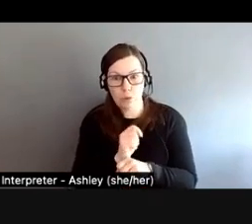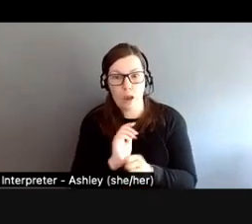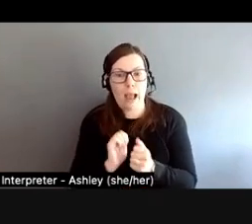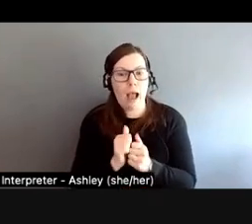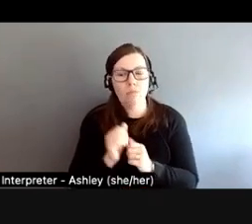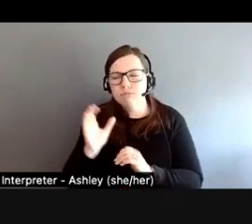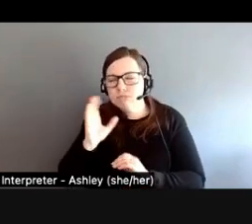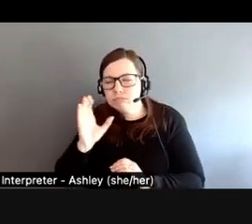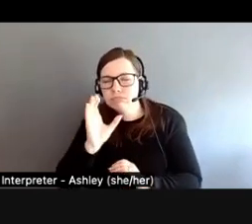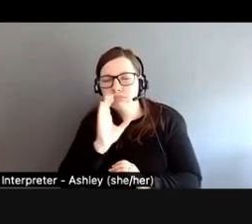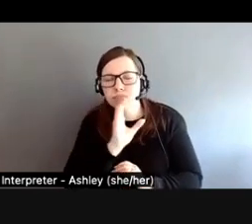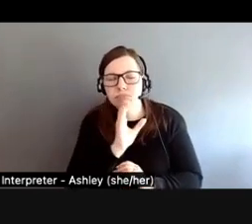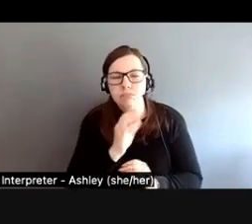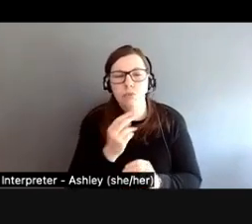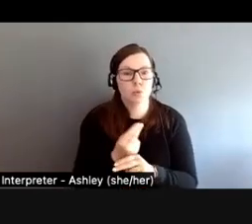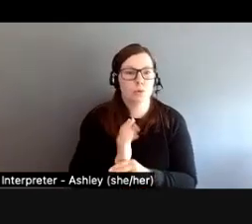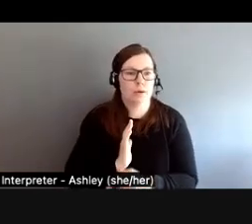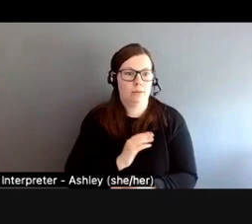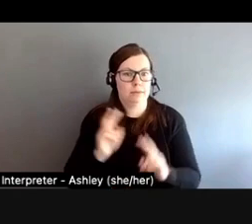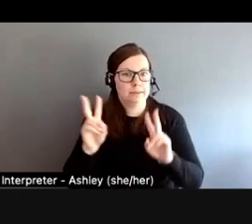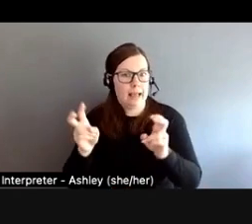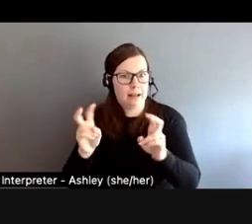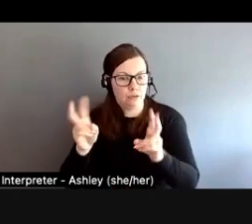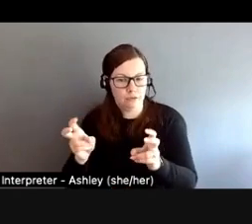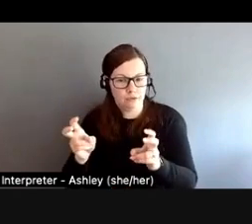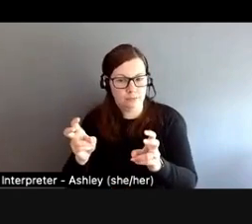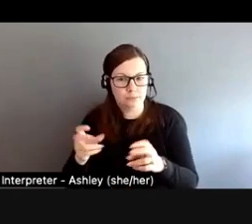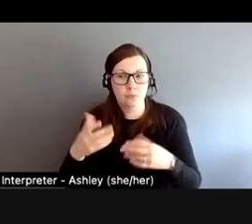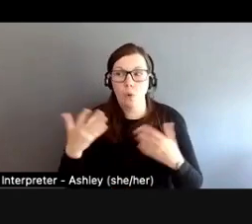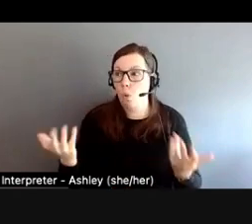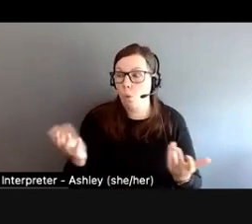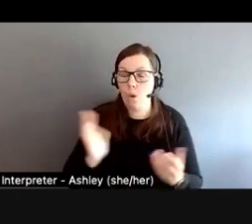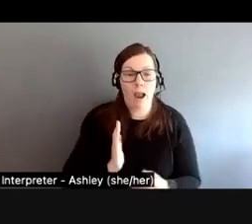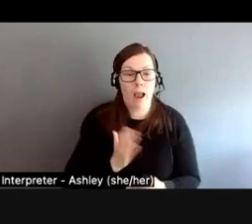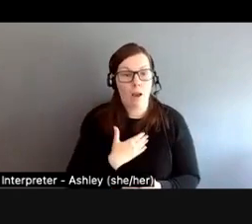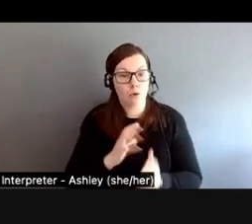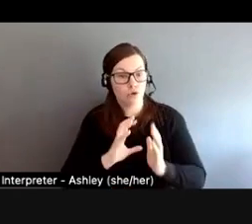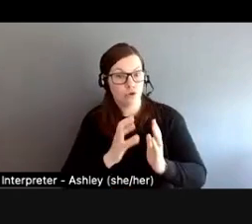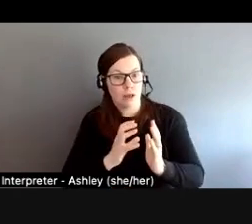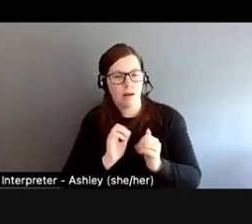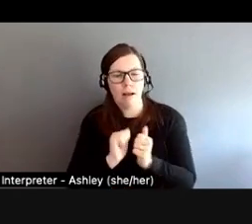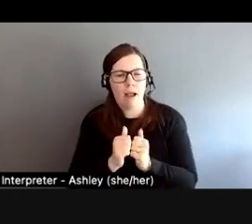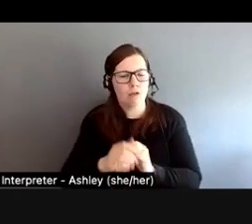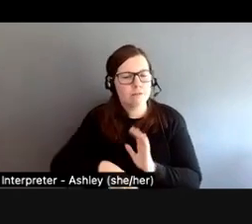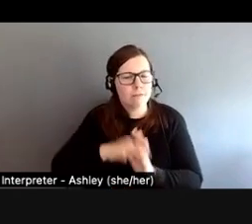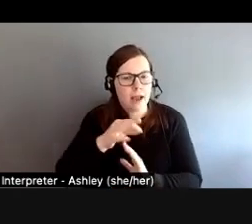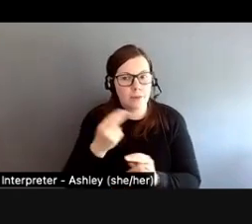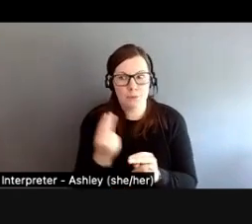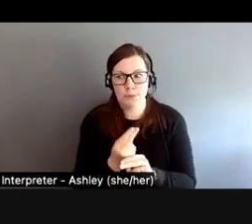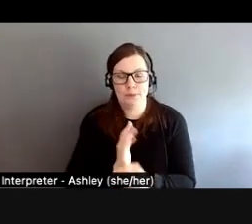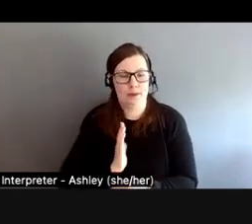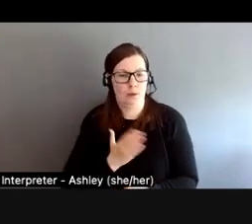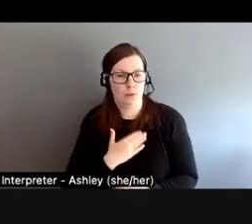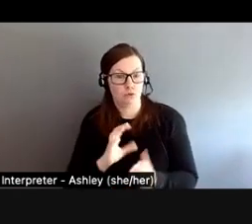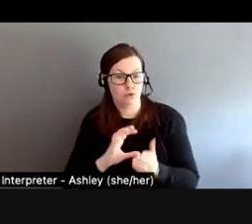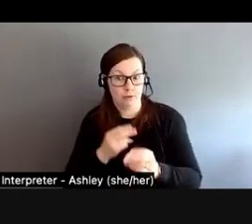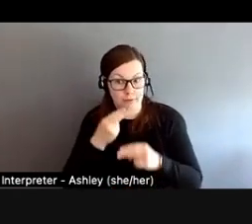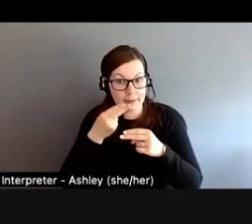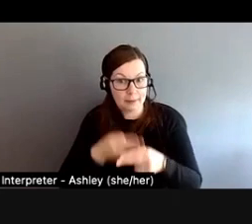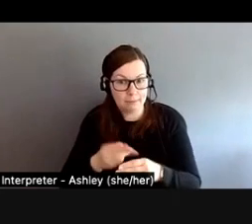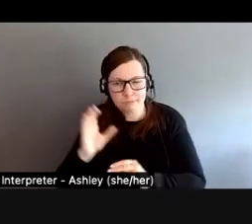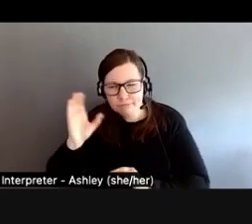our channel also by the name. So all those skills we started to introduce to